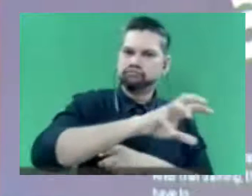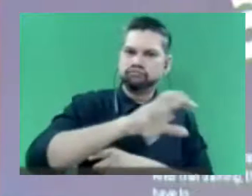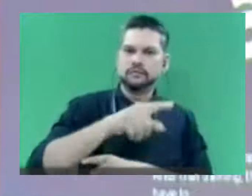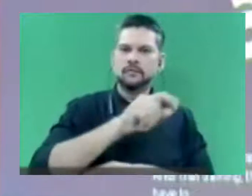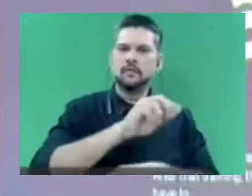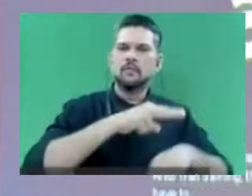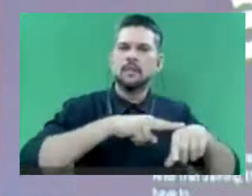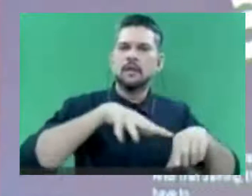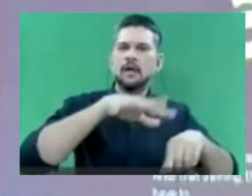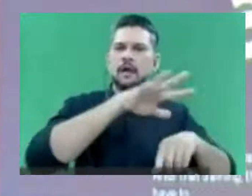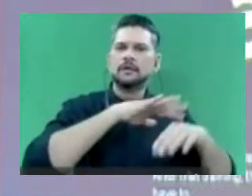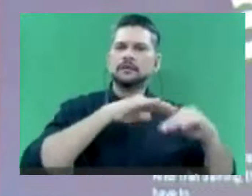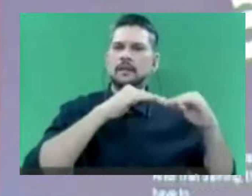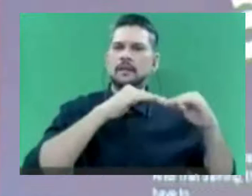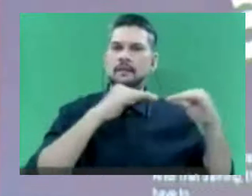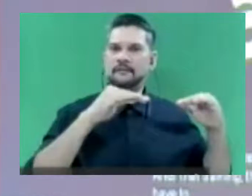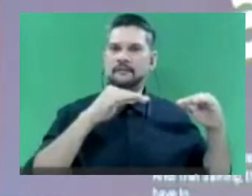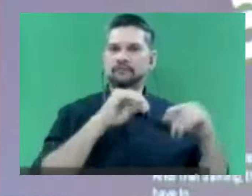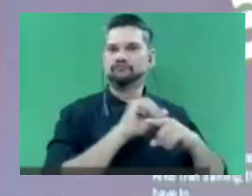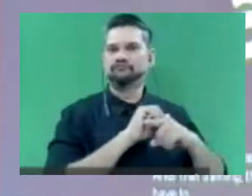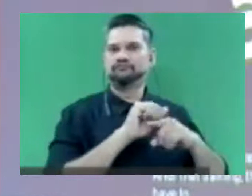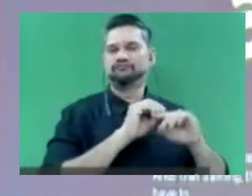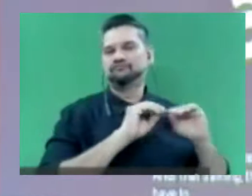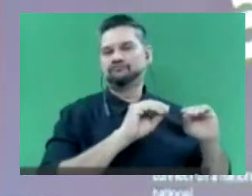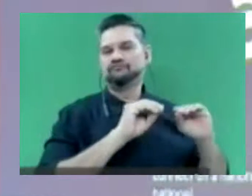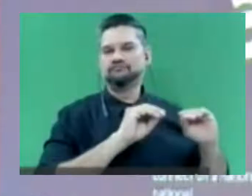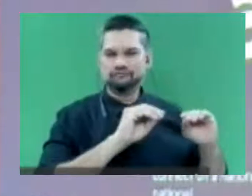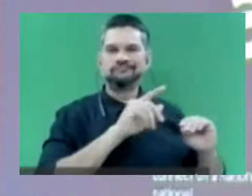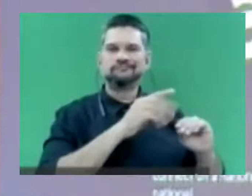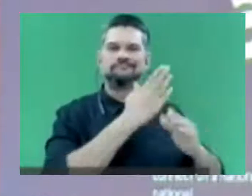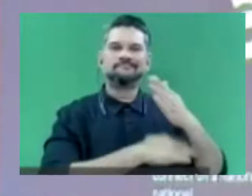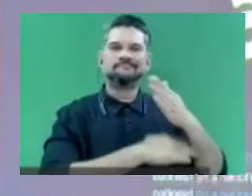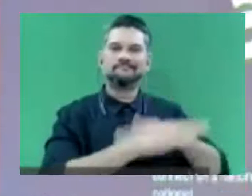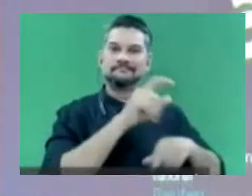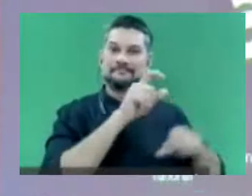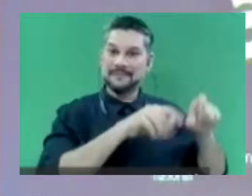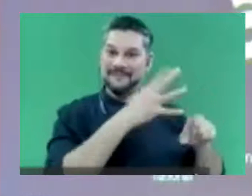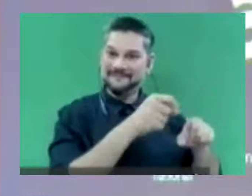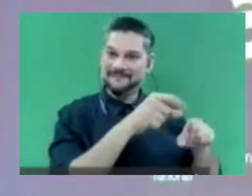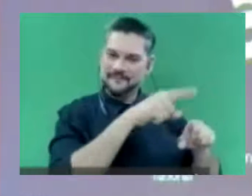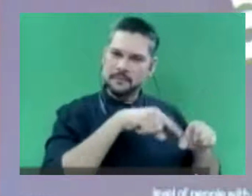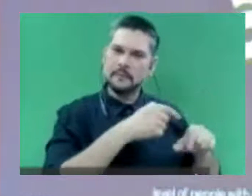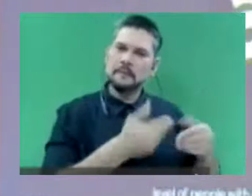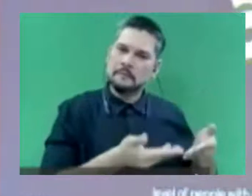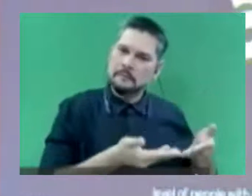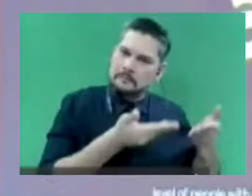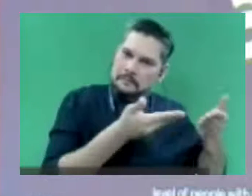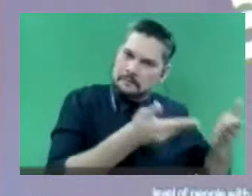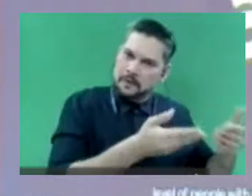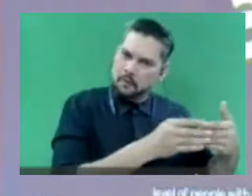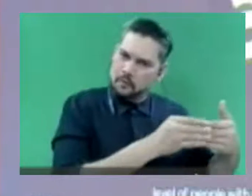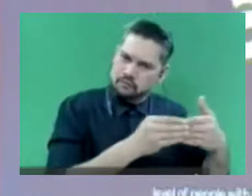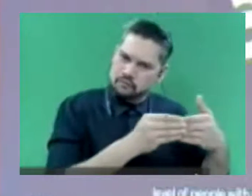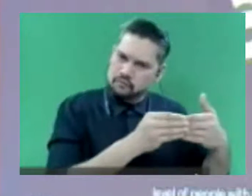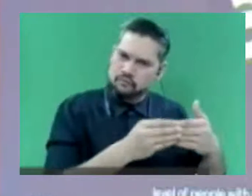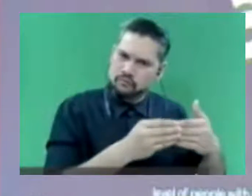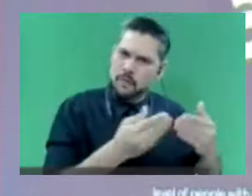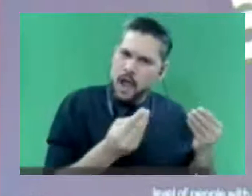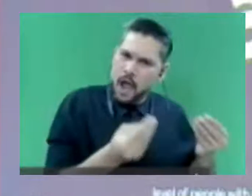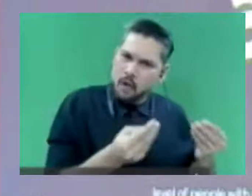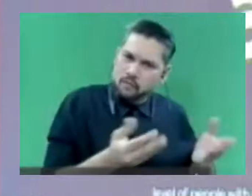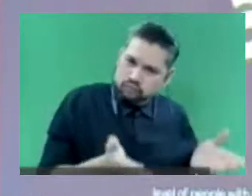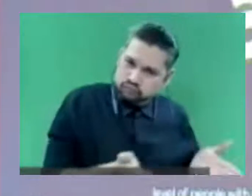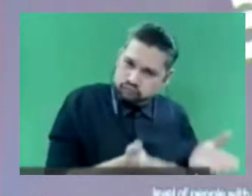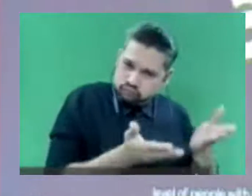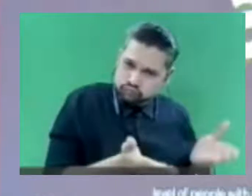the national level people with disabilities. Give them the leadership role so that they can empower other persons